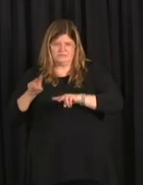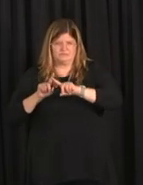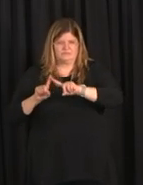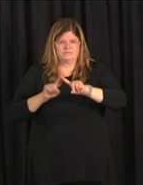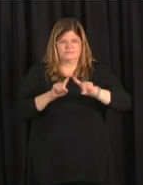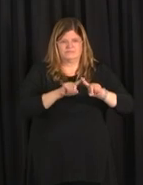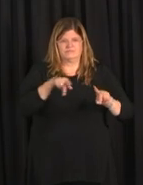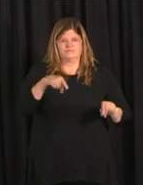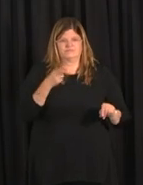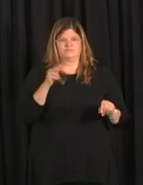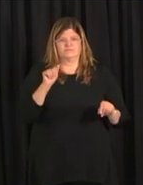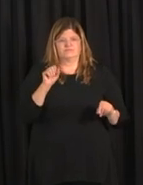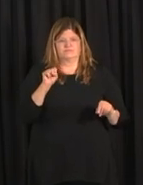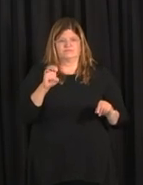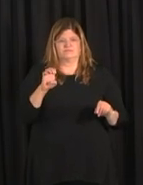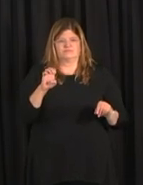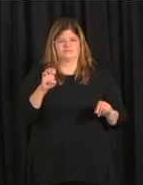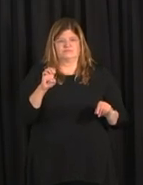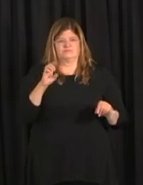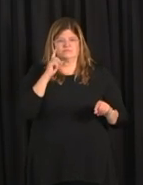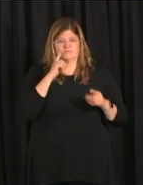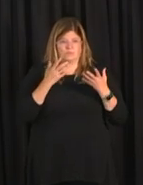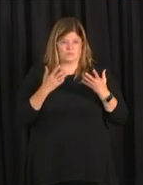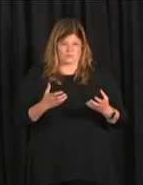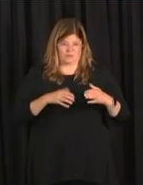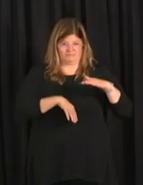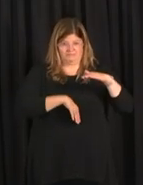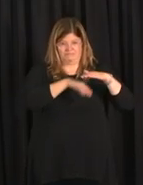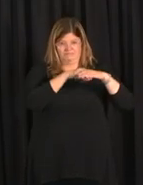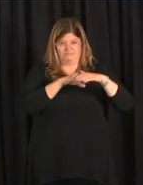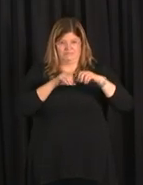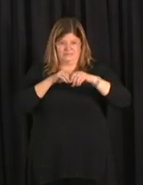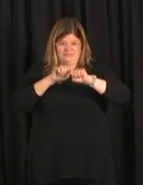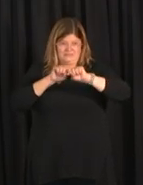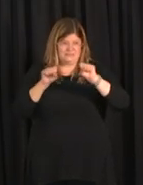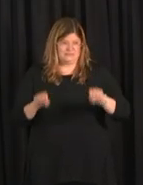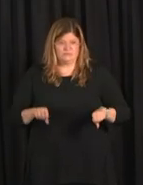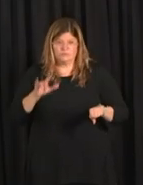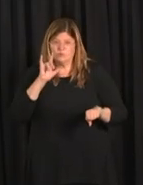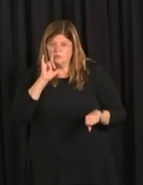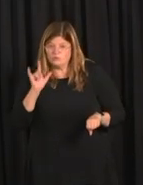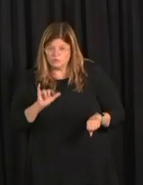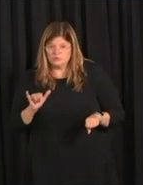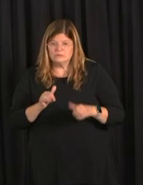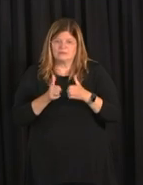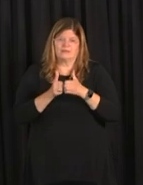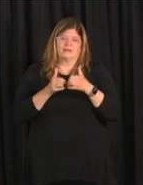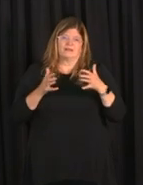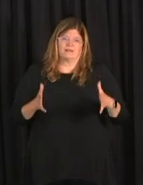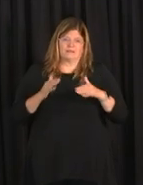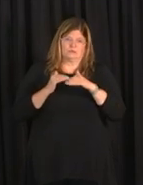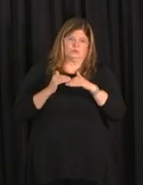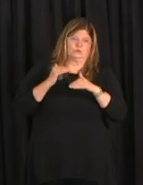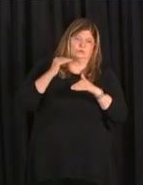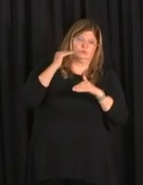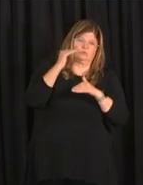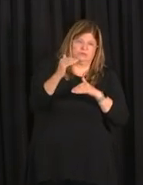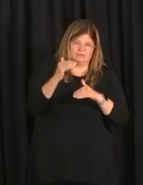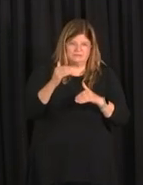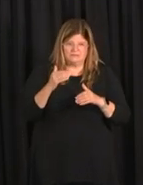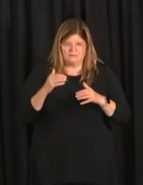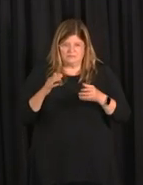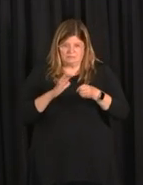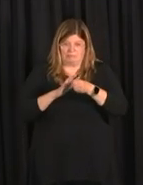different phases in terms of what we want the capacity in the system to look like without surge, and taking